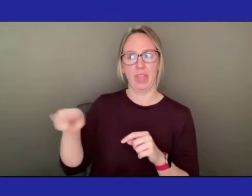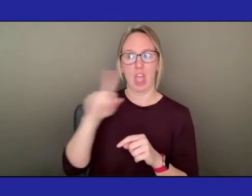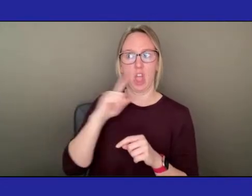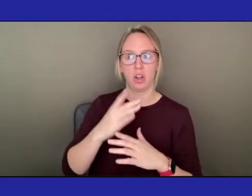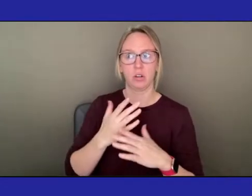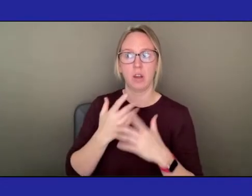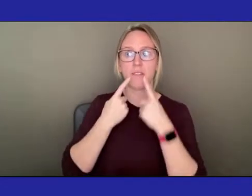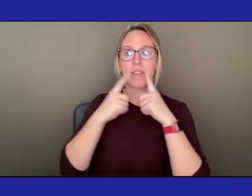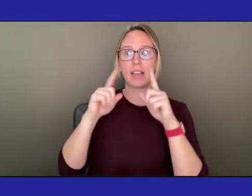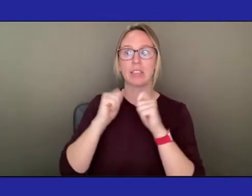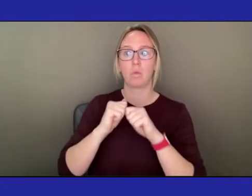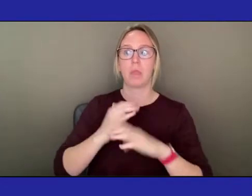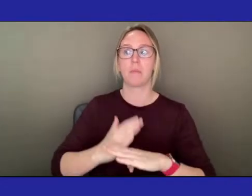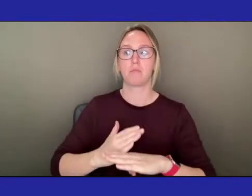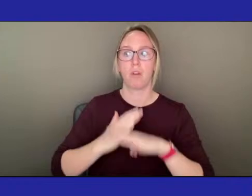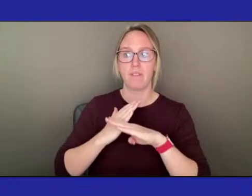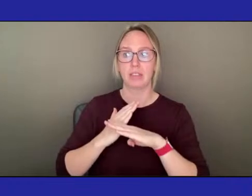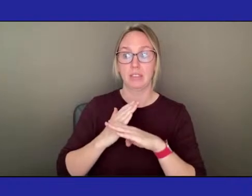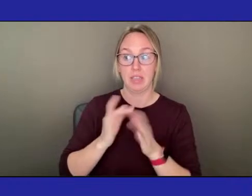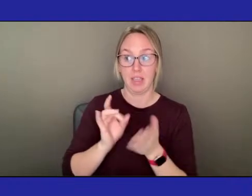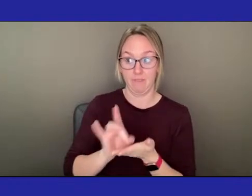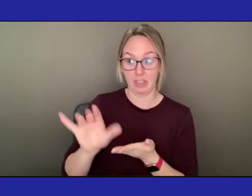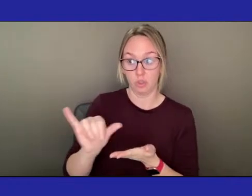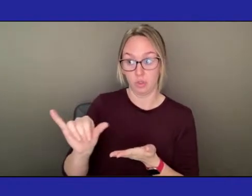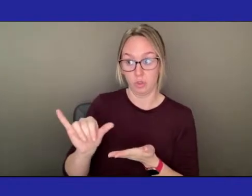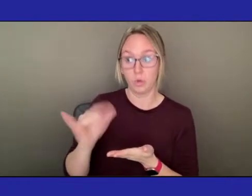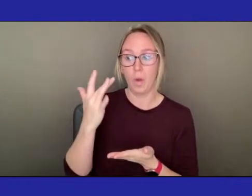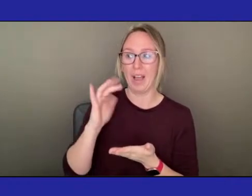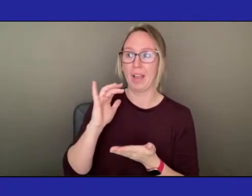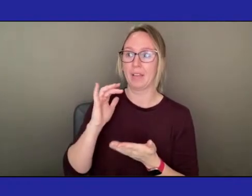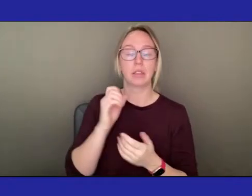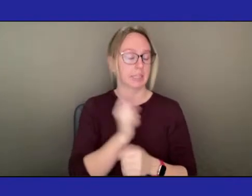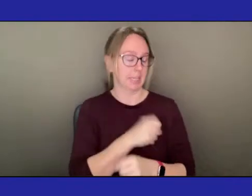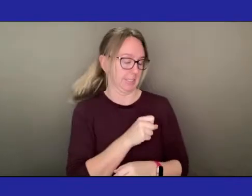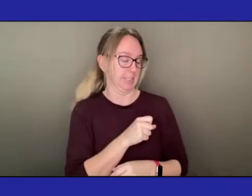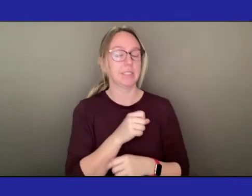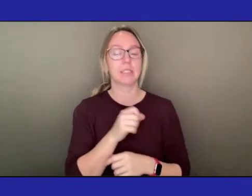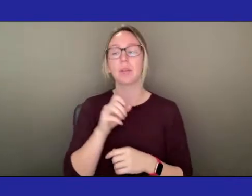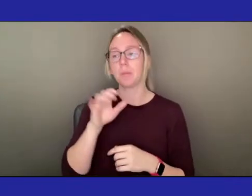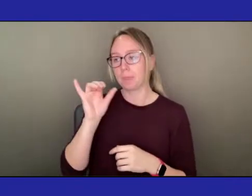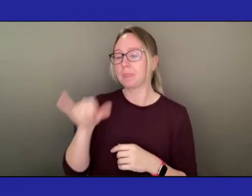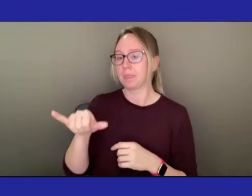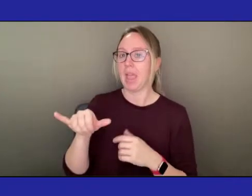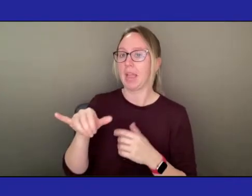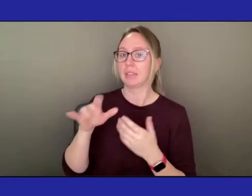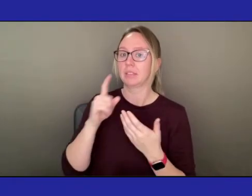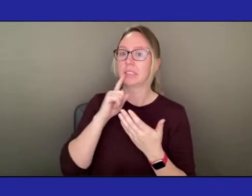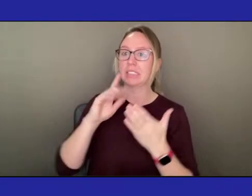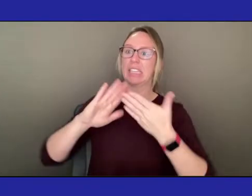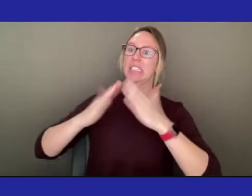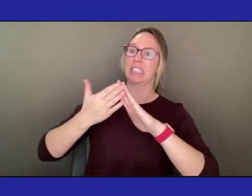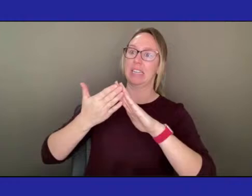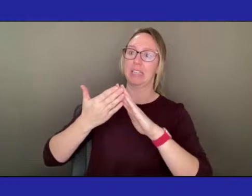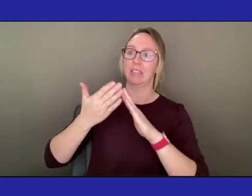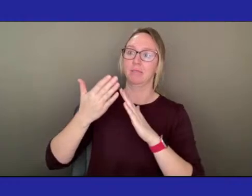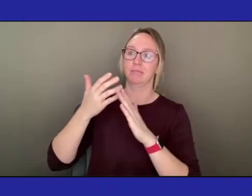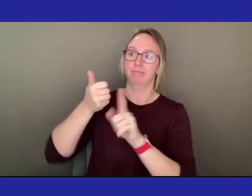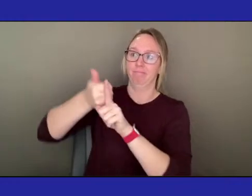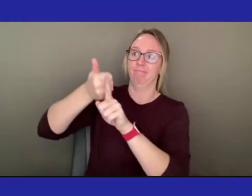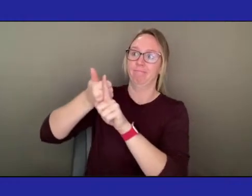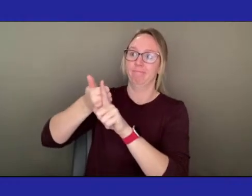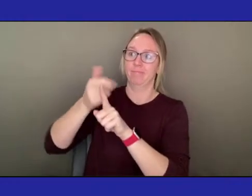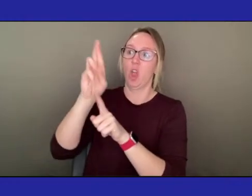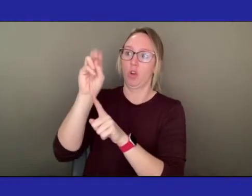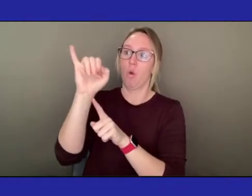is a city ROI, right? So it's so much less expensive to keep someone from being unfairly evicted